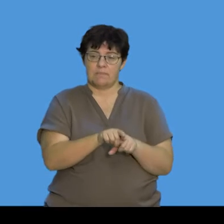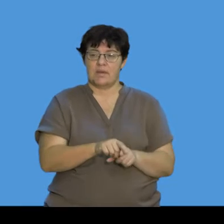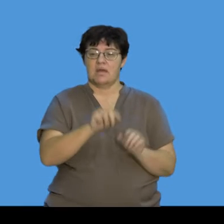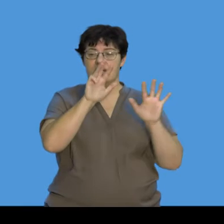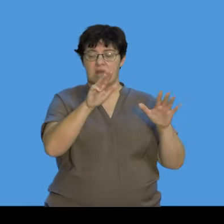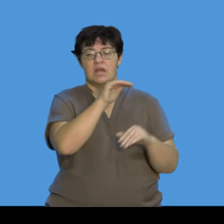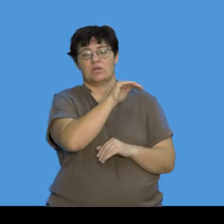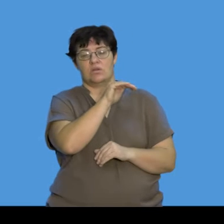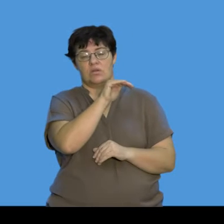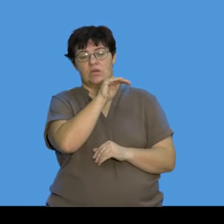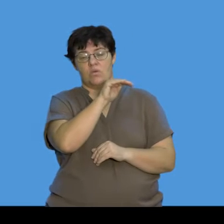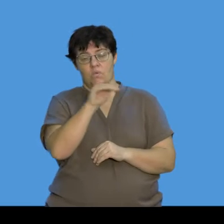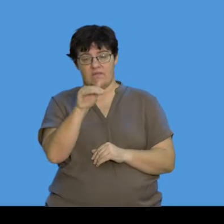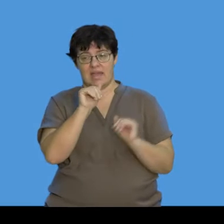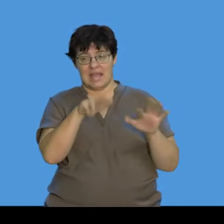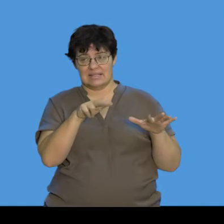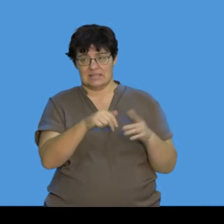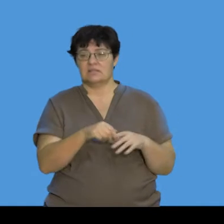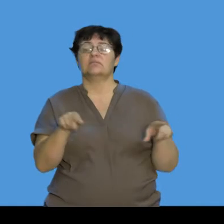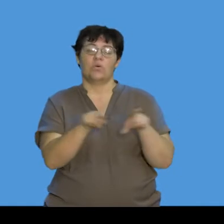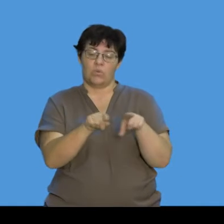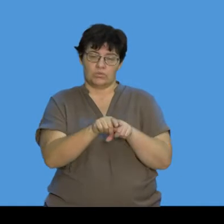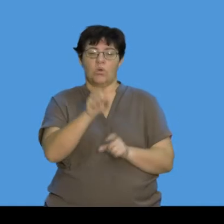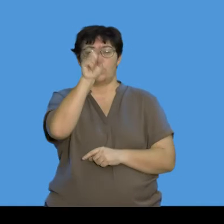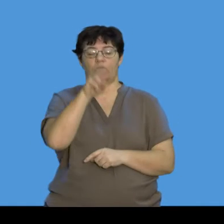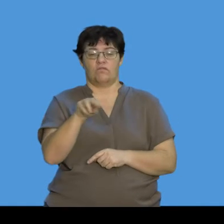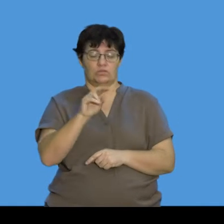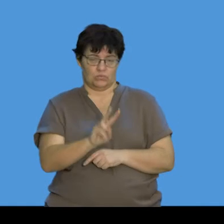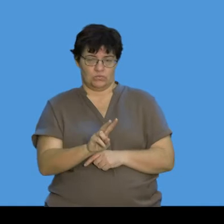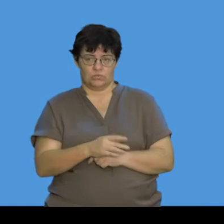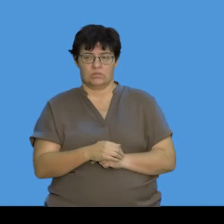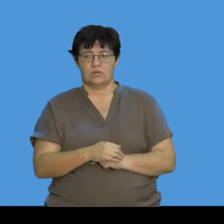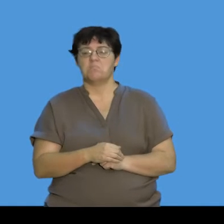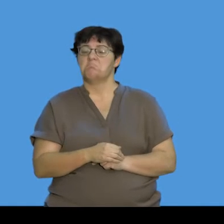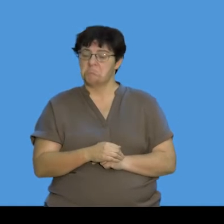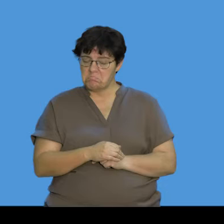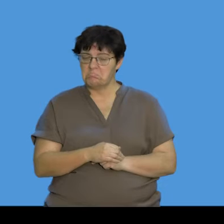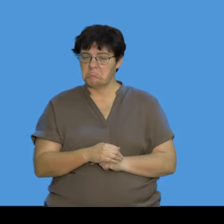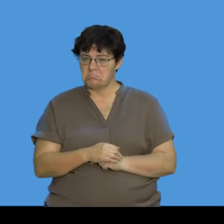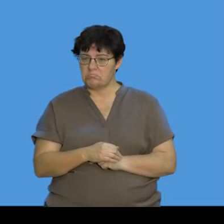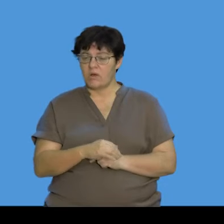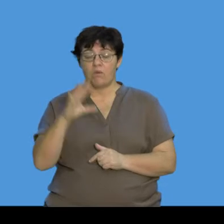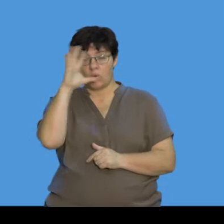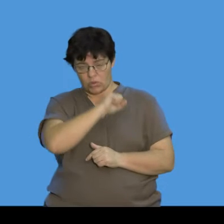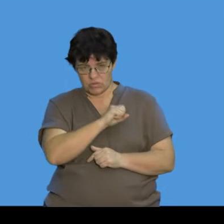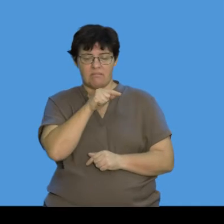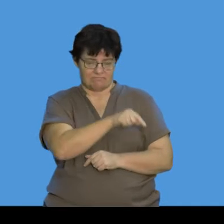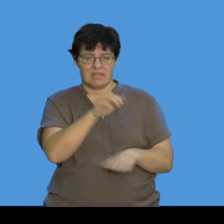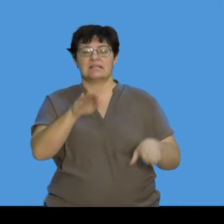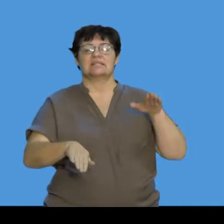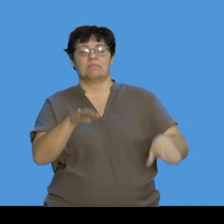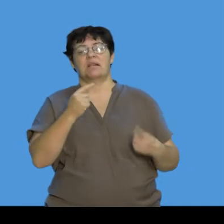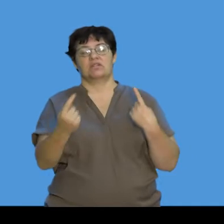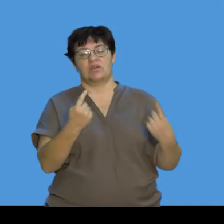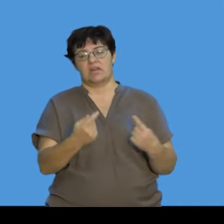9 over 18, which is also 1 over 2. So what? So what is the conclusion? They are similar to each